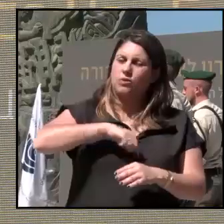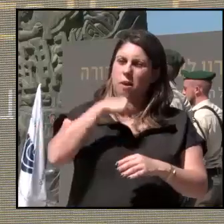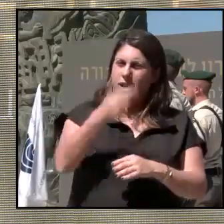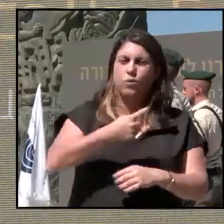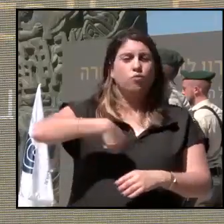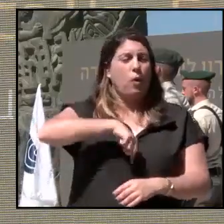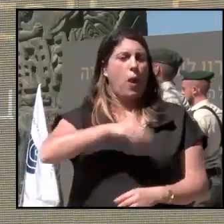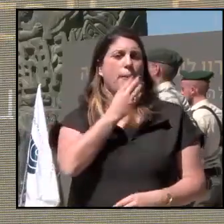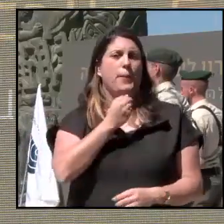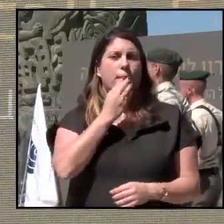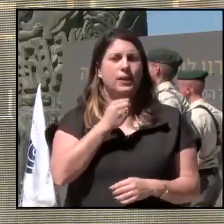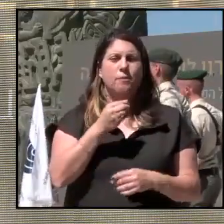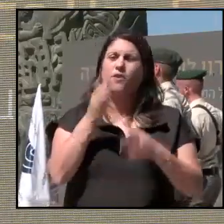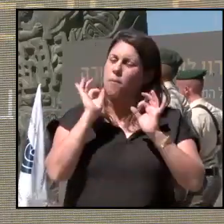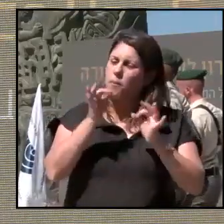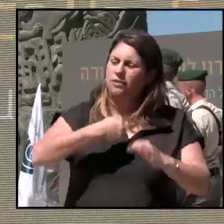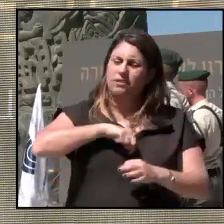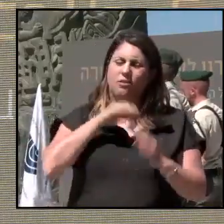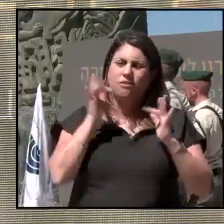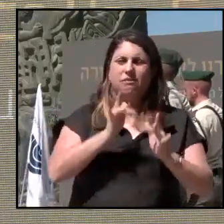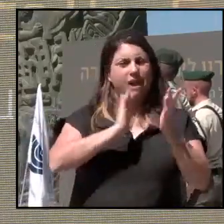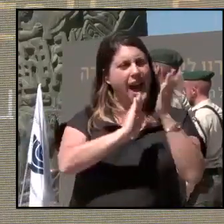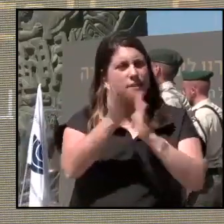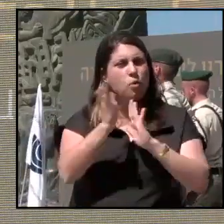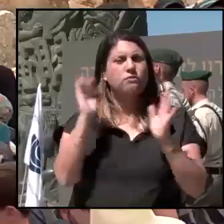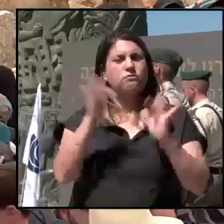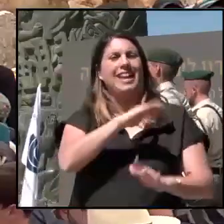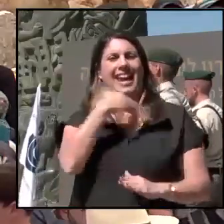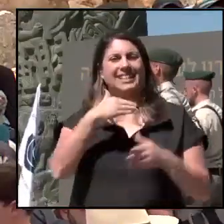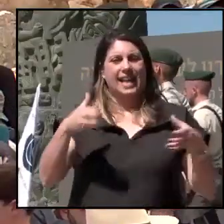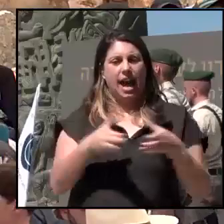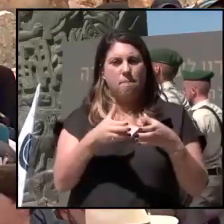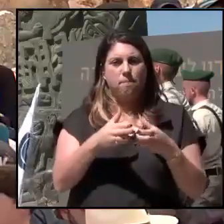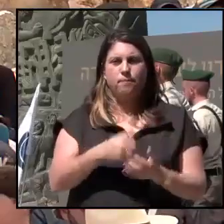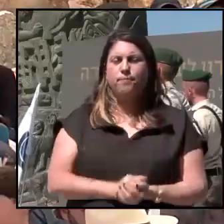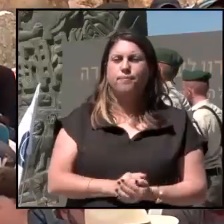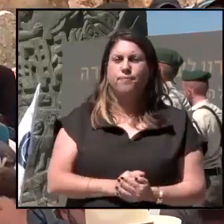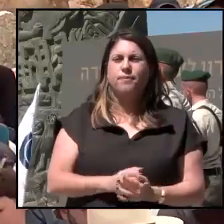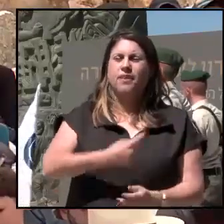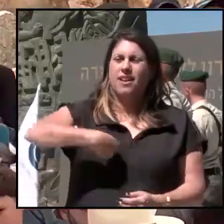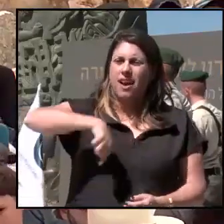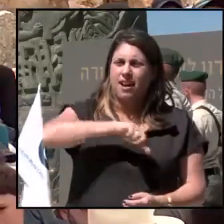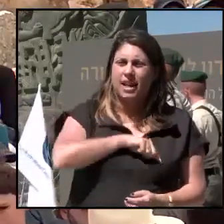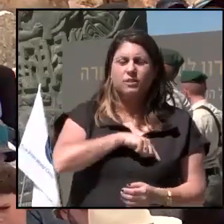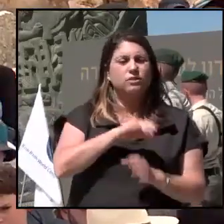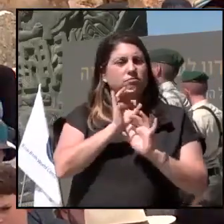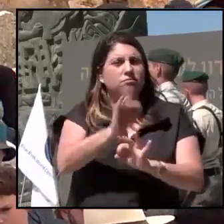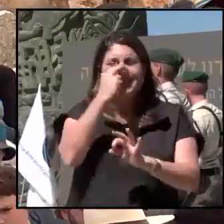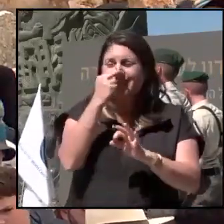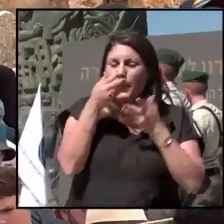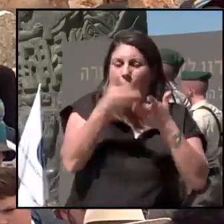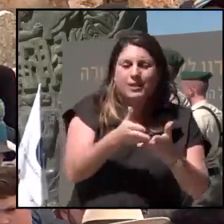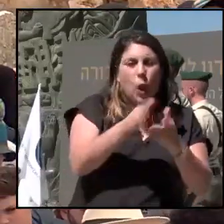for particularly violent and demeaning persecution. We worked vigorously to try to get Jews out of